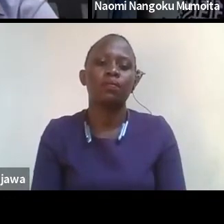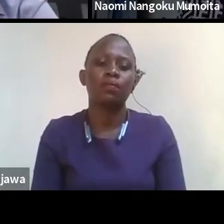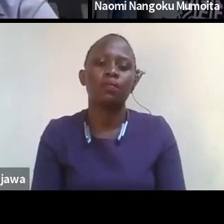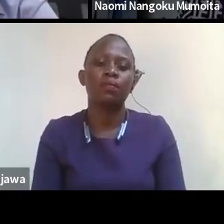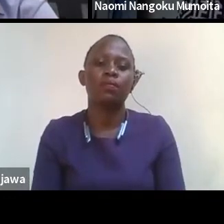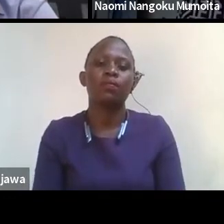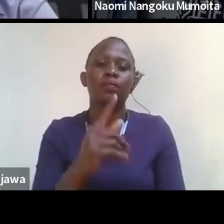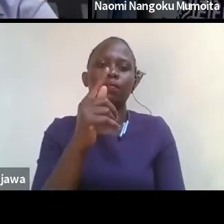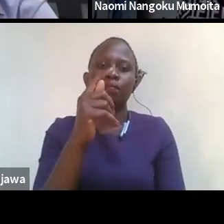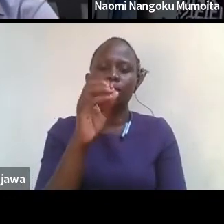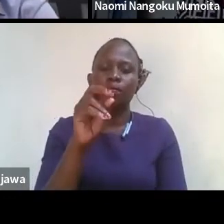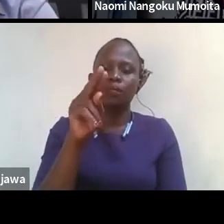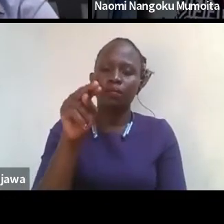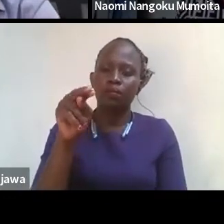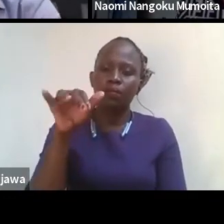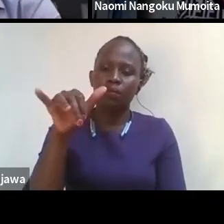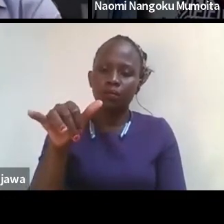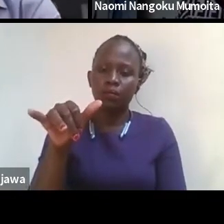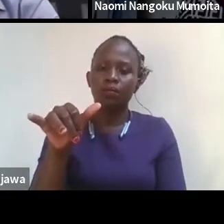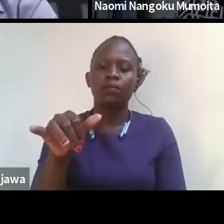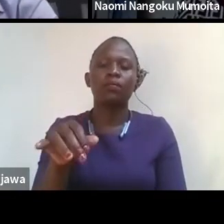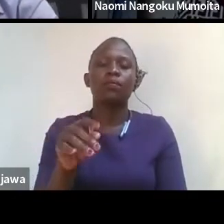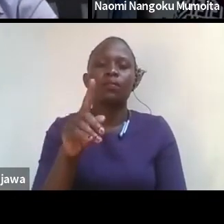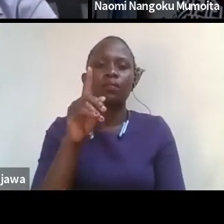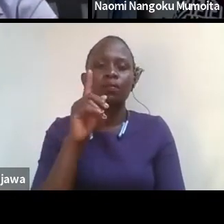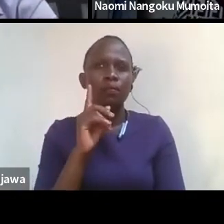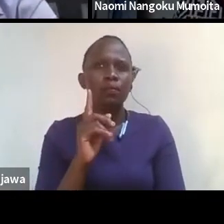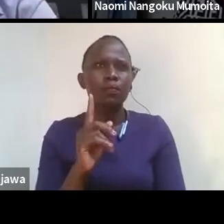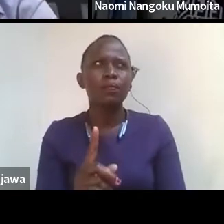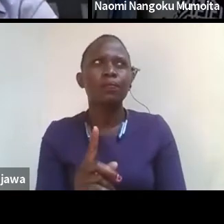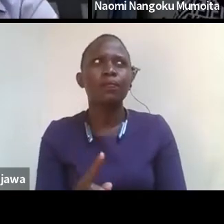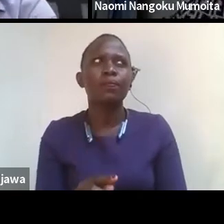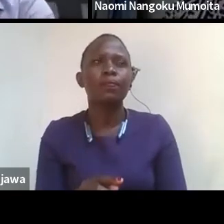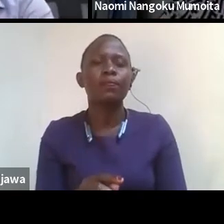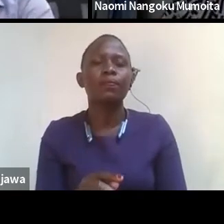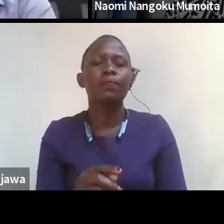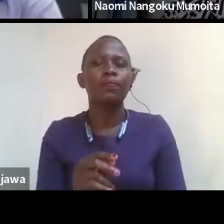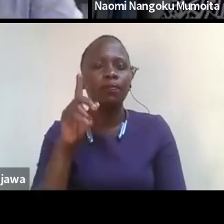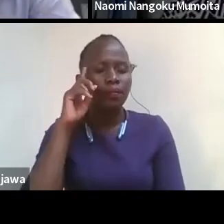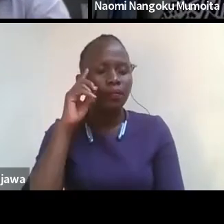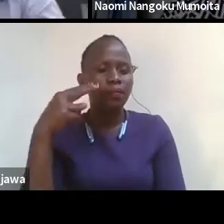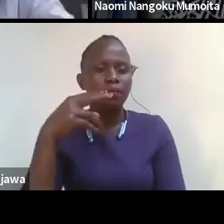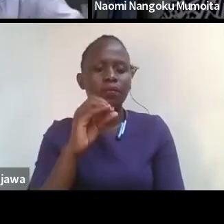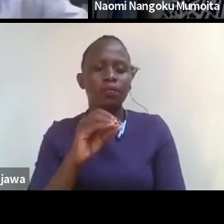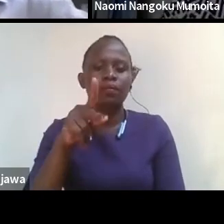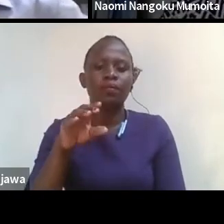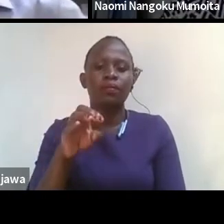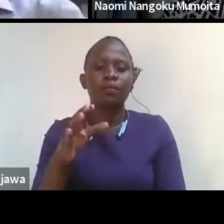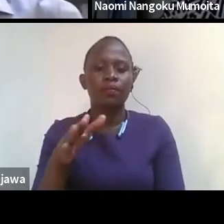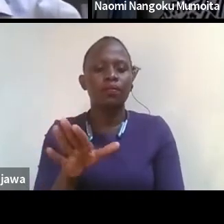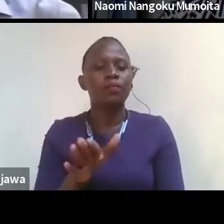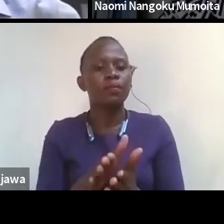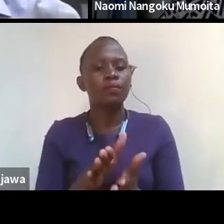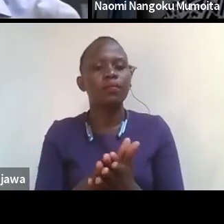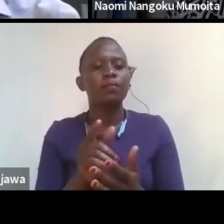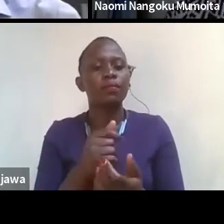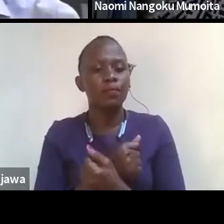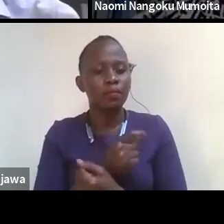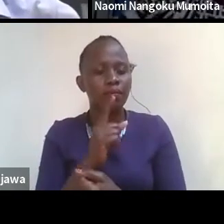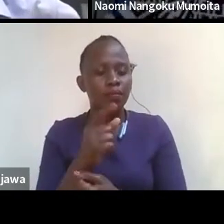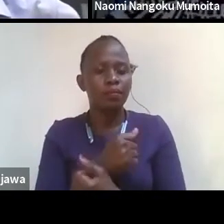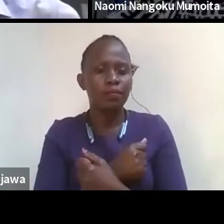Tony, one of the, and I think Hope alluded to this very, very clearly, you're very passionate about young people. You're